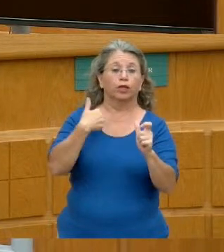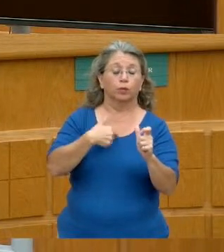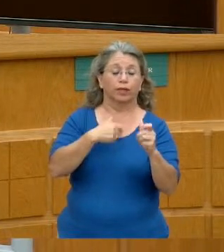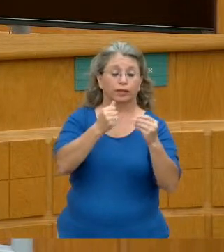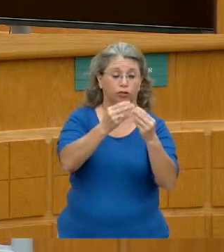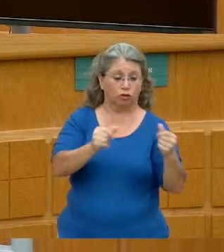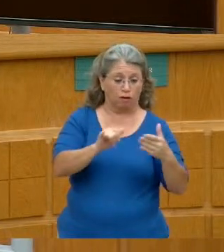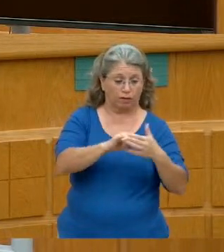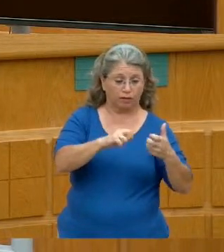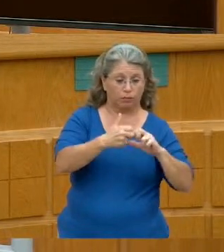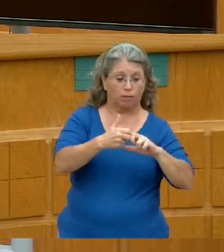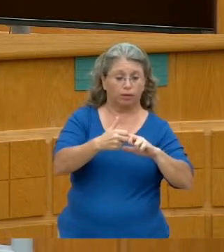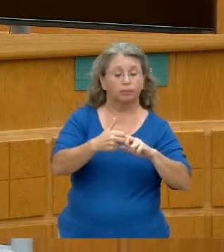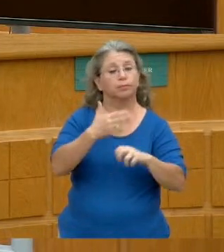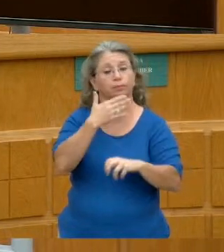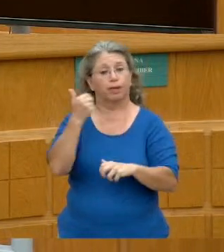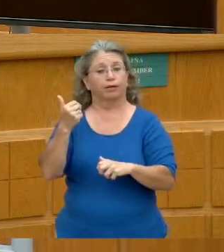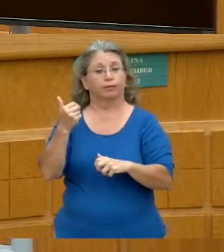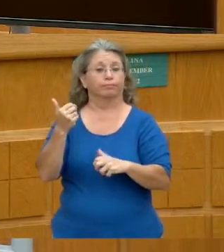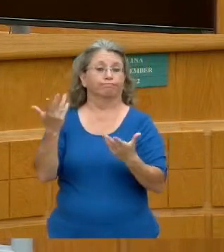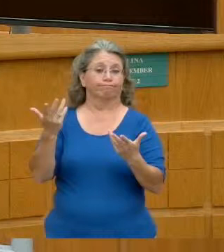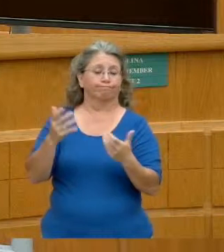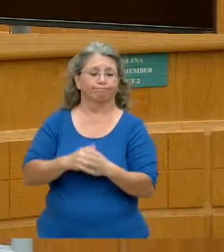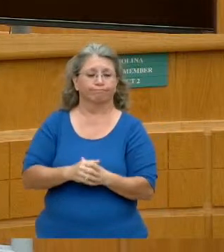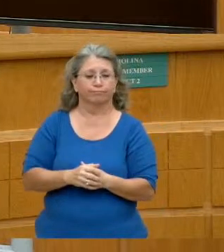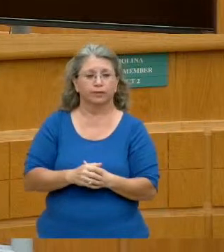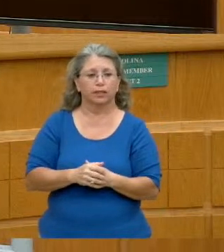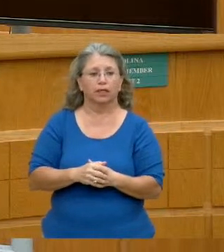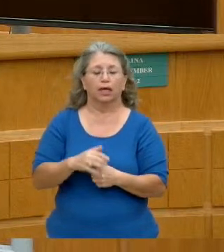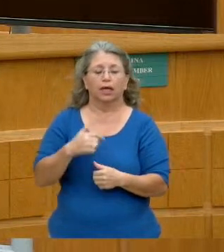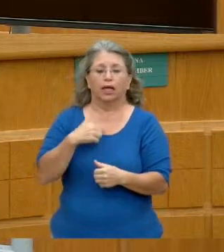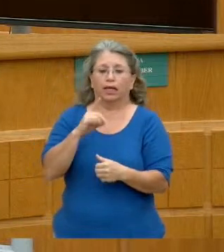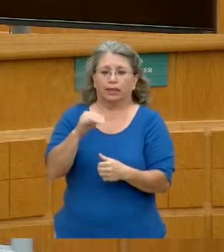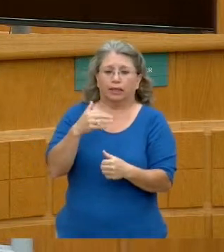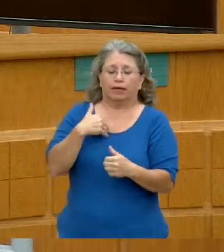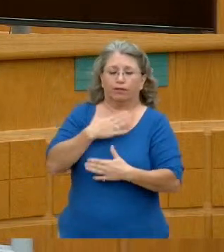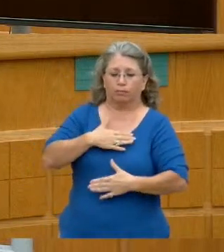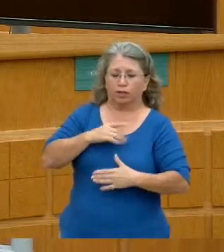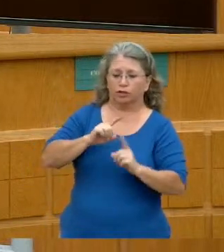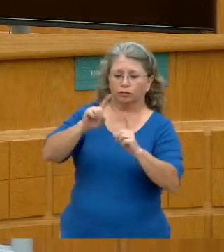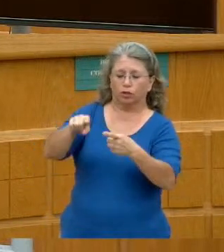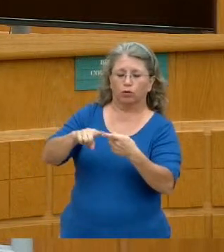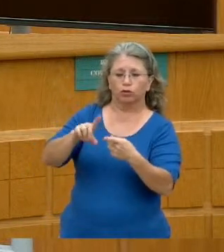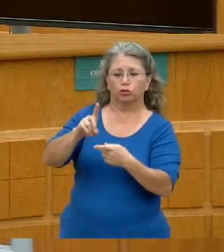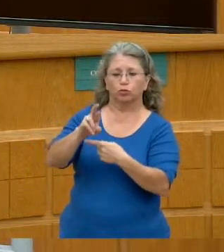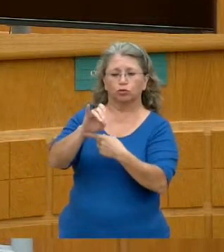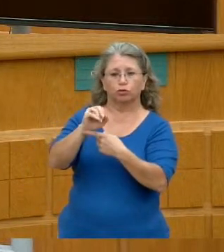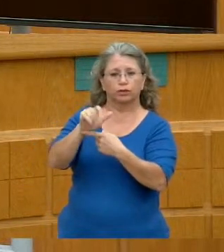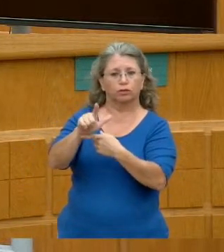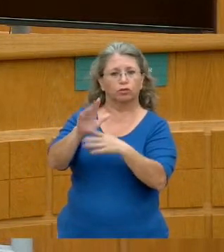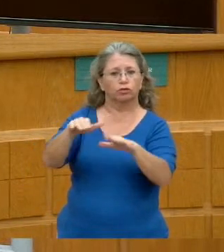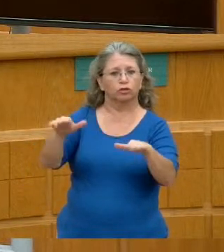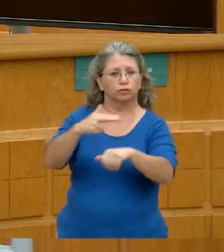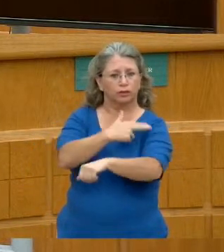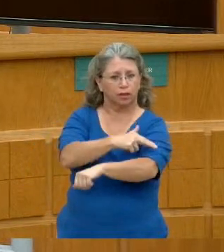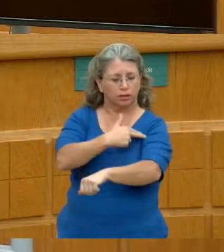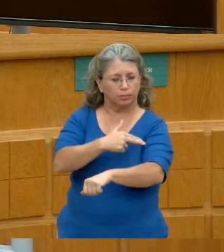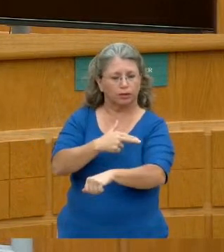better. I did have the pleasure earlier today of being over at Driscoll Children's Hospital to provide a proclamation for them on an